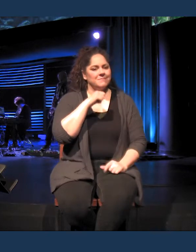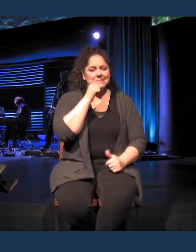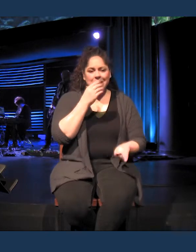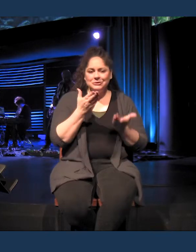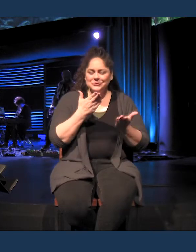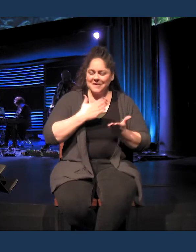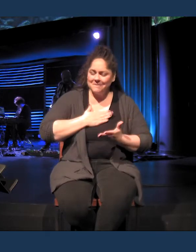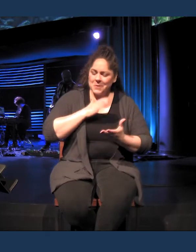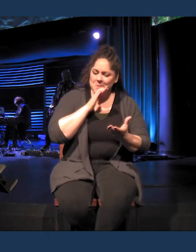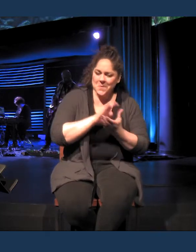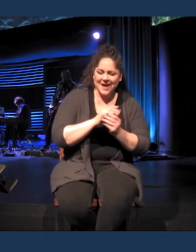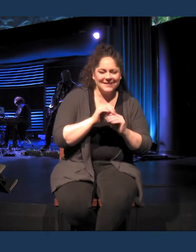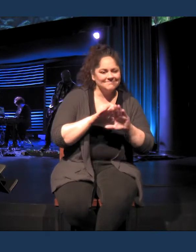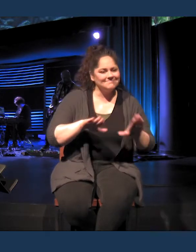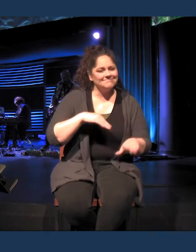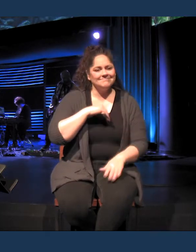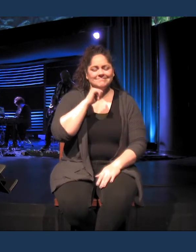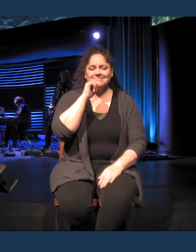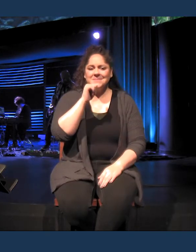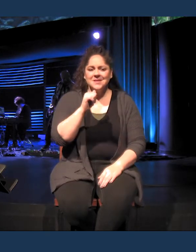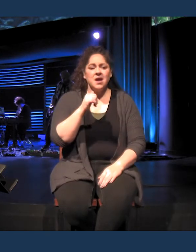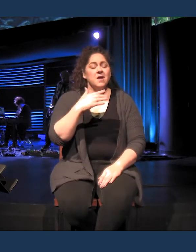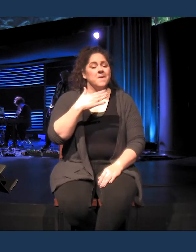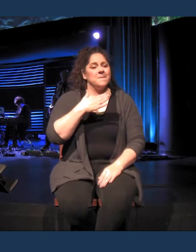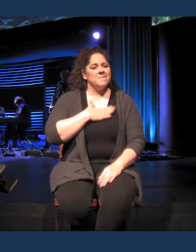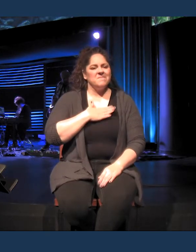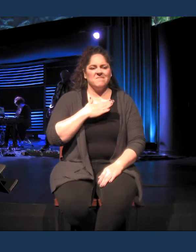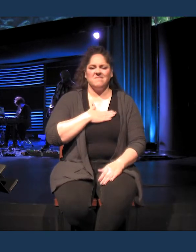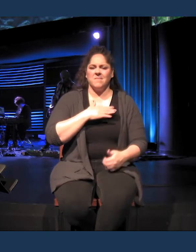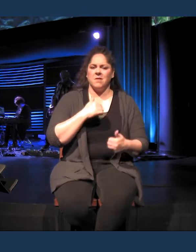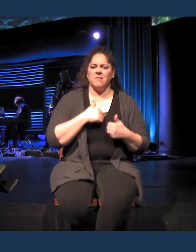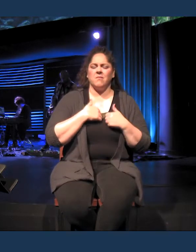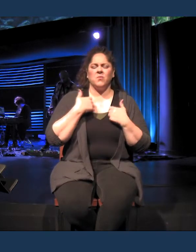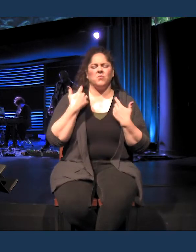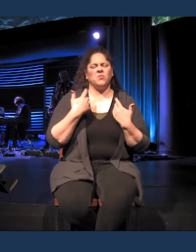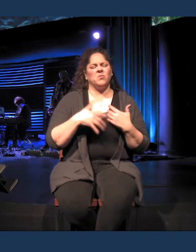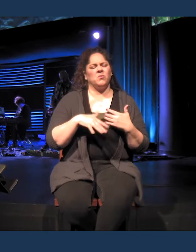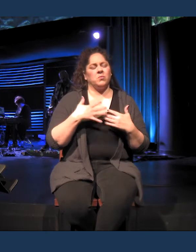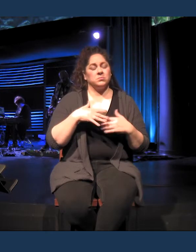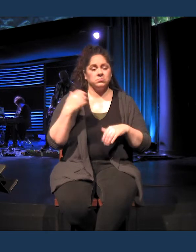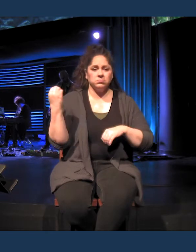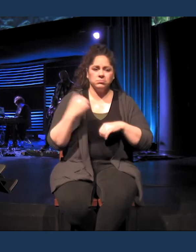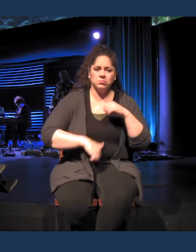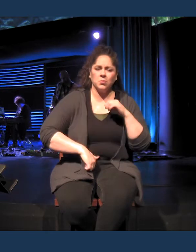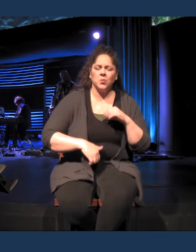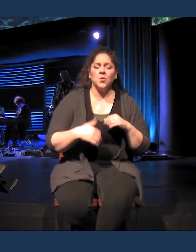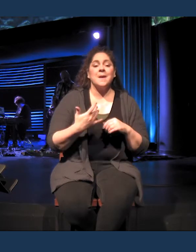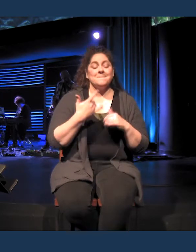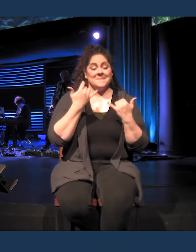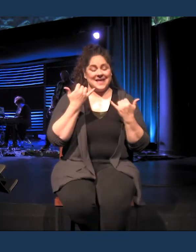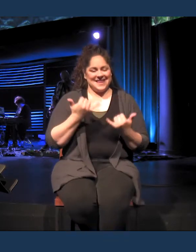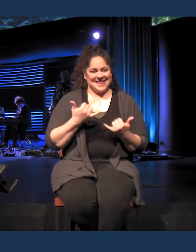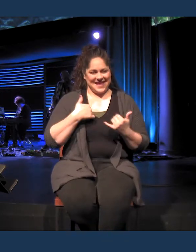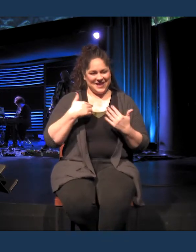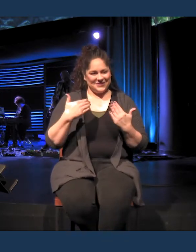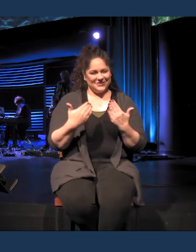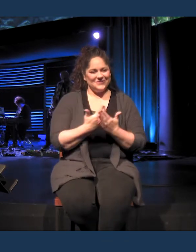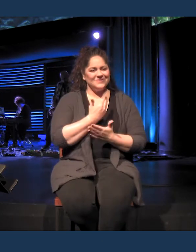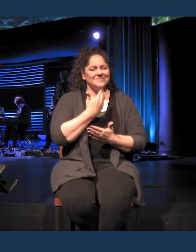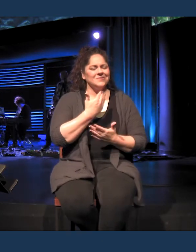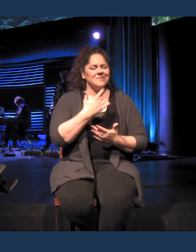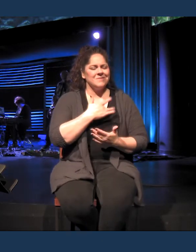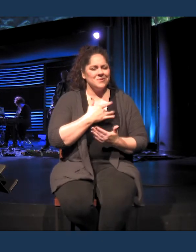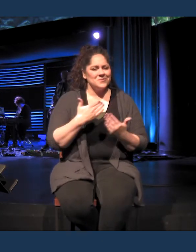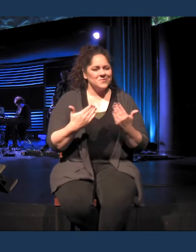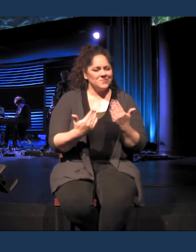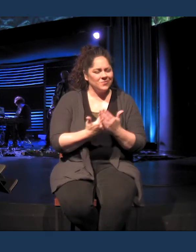in the way they needed me, and I hit the rockiest bottom I could have imagined. Now, with a refreshed and renewed heart, and